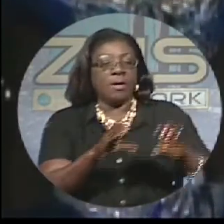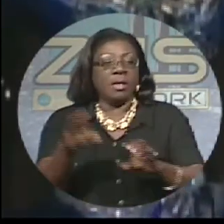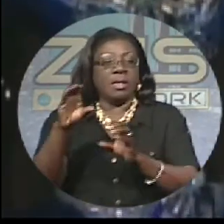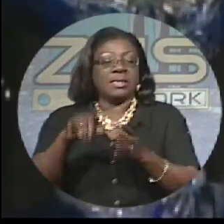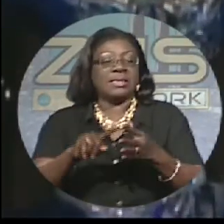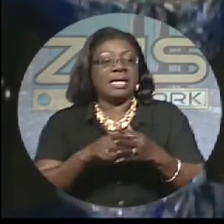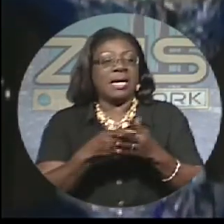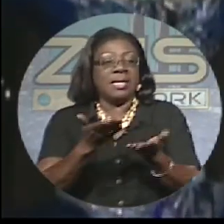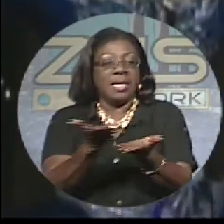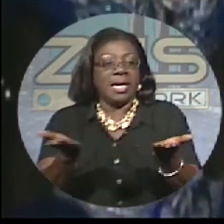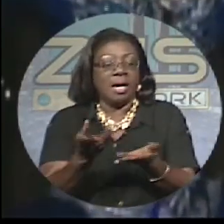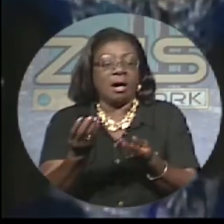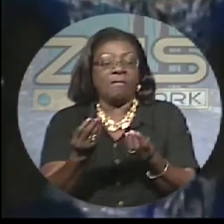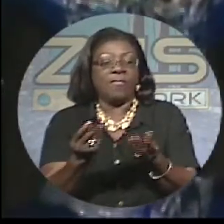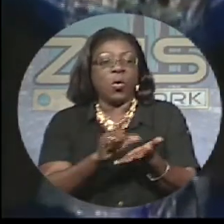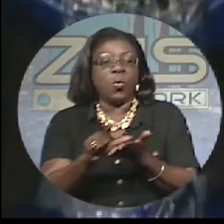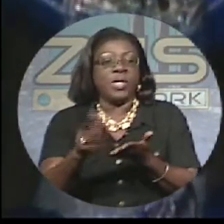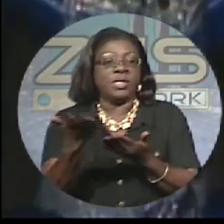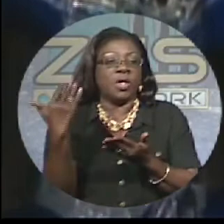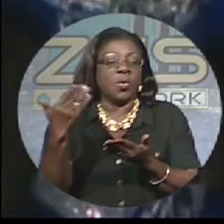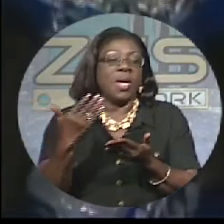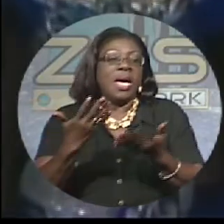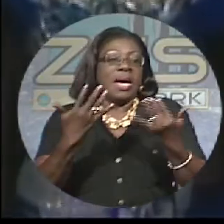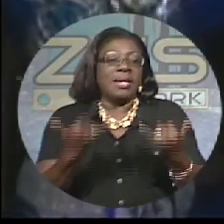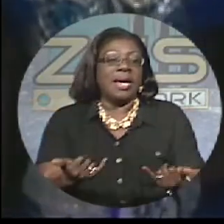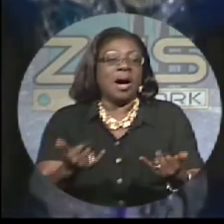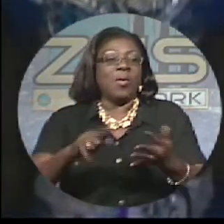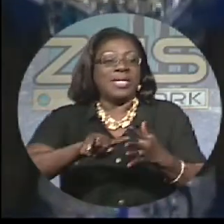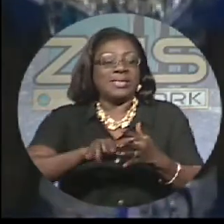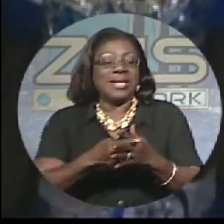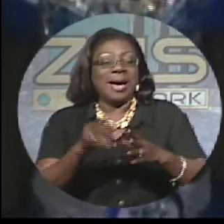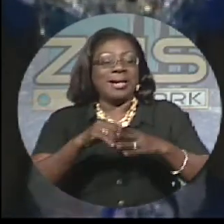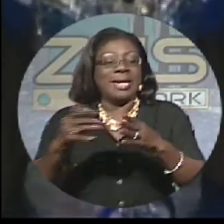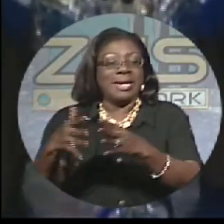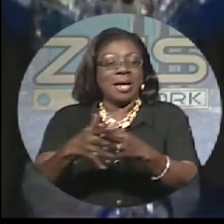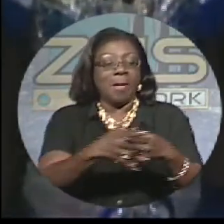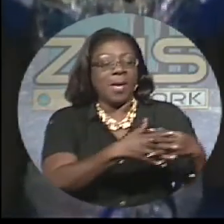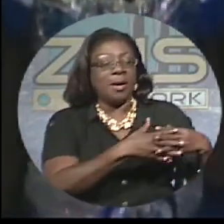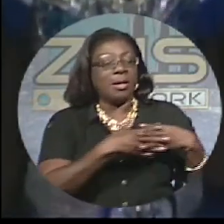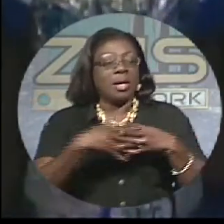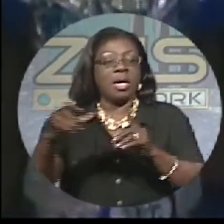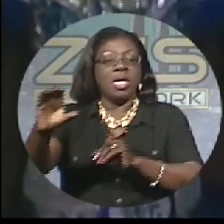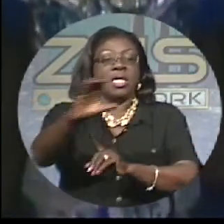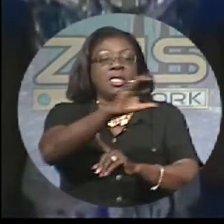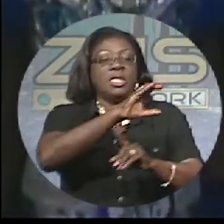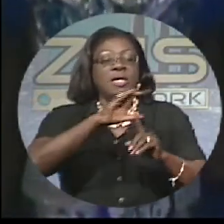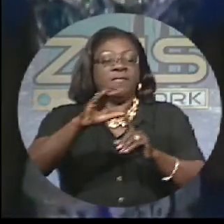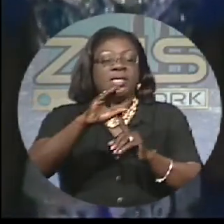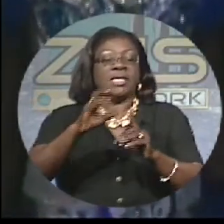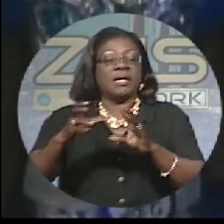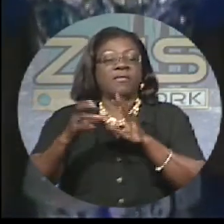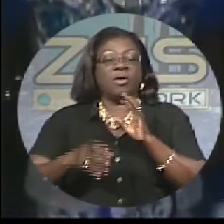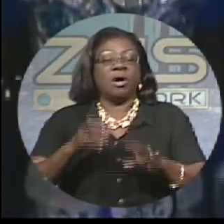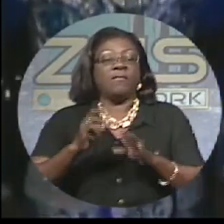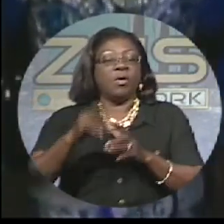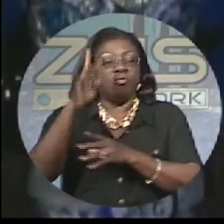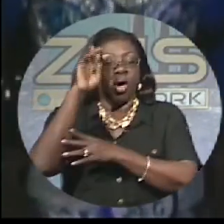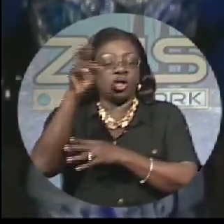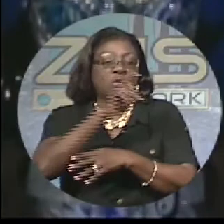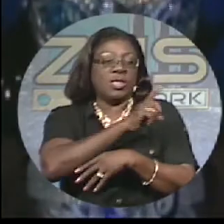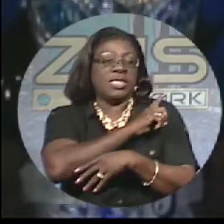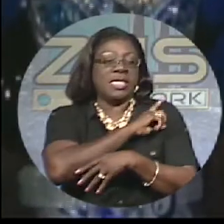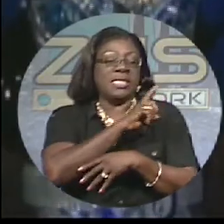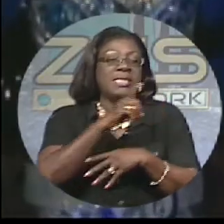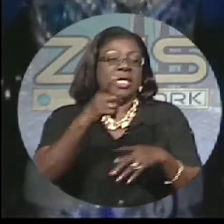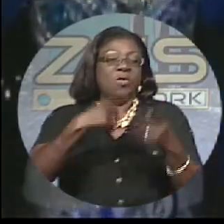a few weeks ago. It made its debut in the United States. Chief Executive Officer of the Bahamas National Carnival Commission, Roscoe Dames, fresh